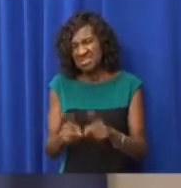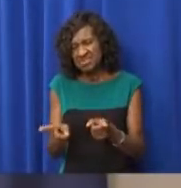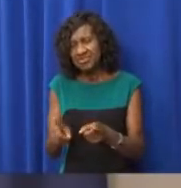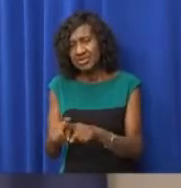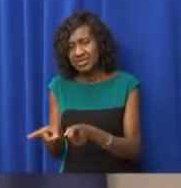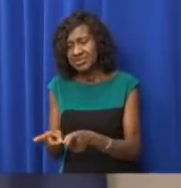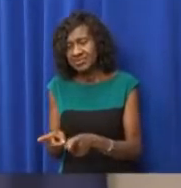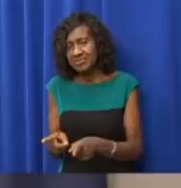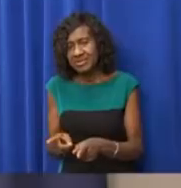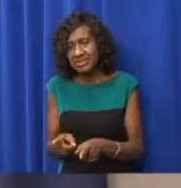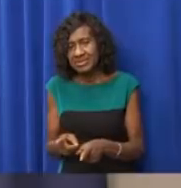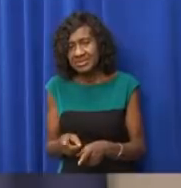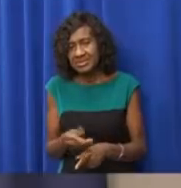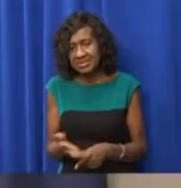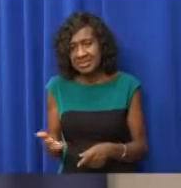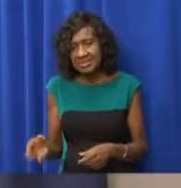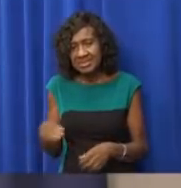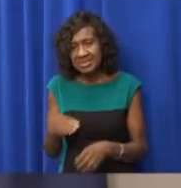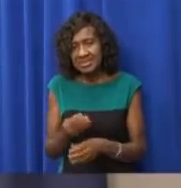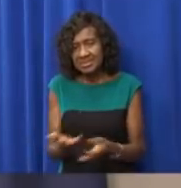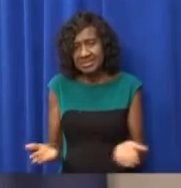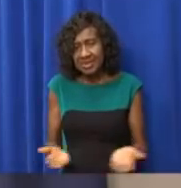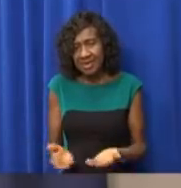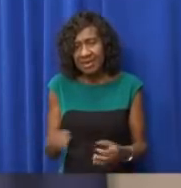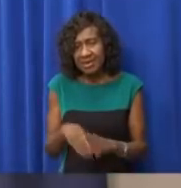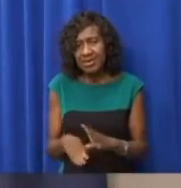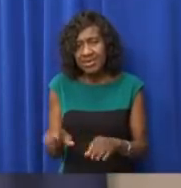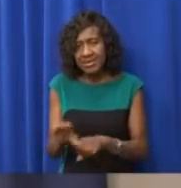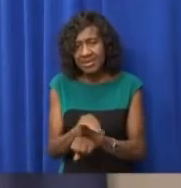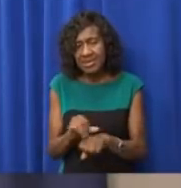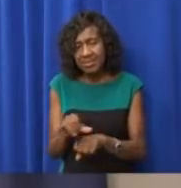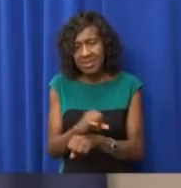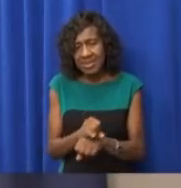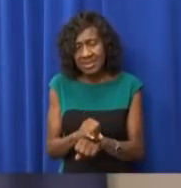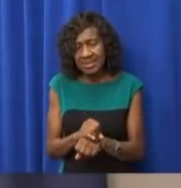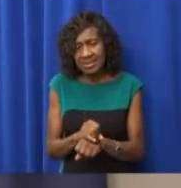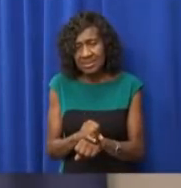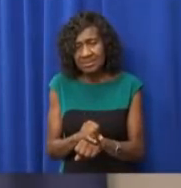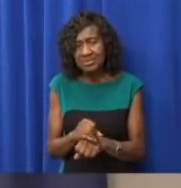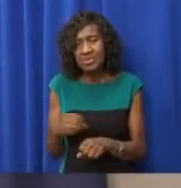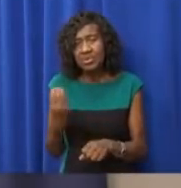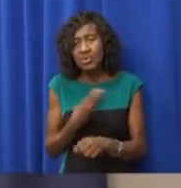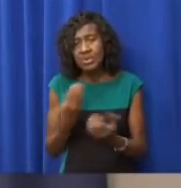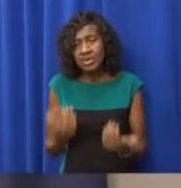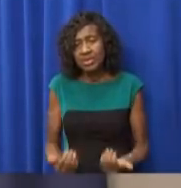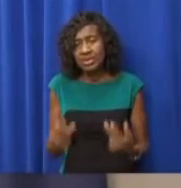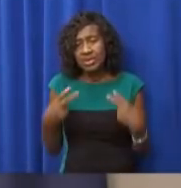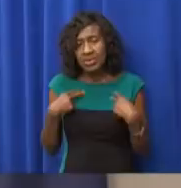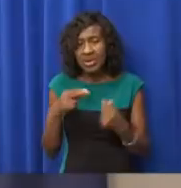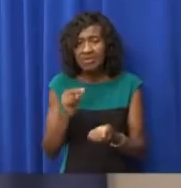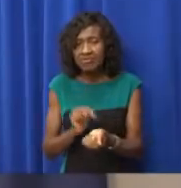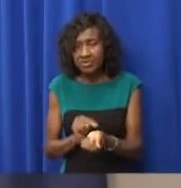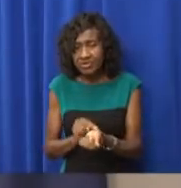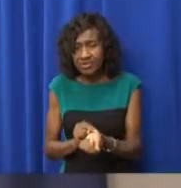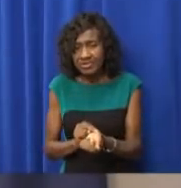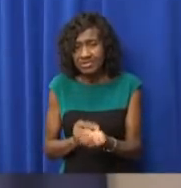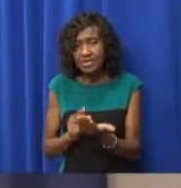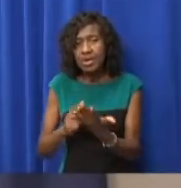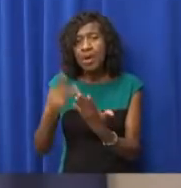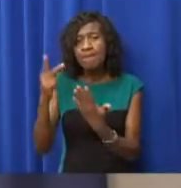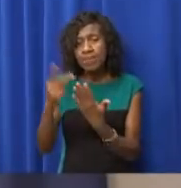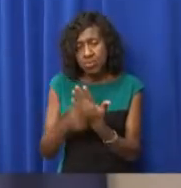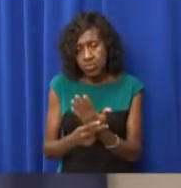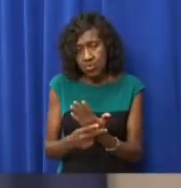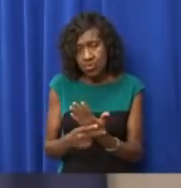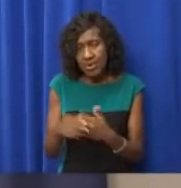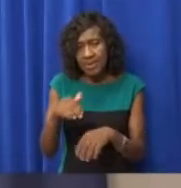note. And I think we have the nursing program, which we started. That's very encouraging. That's at the